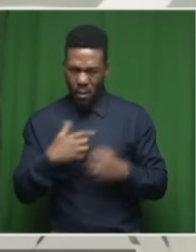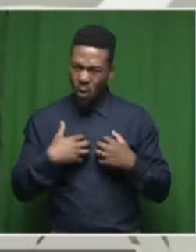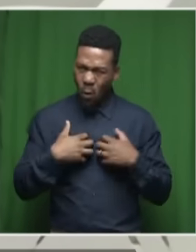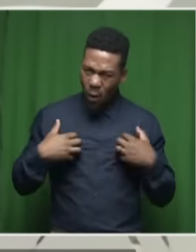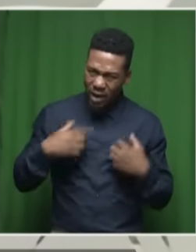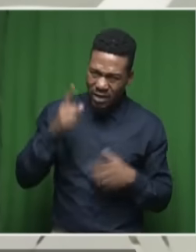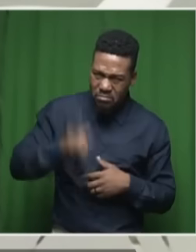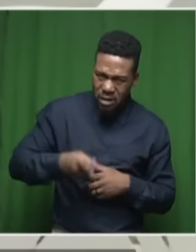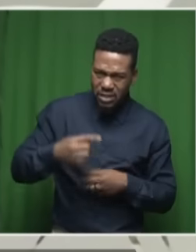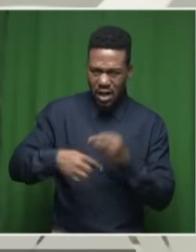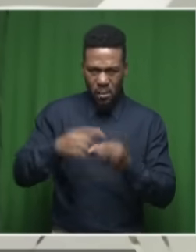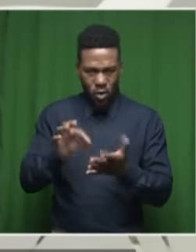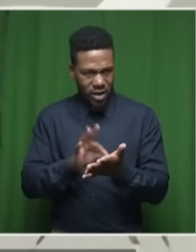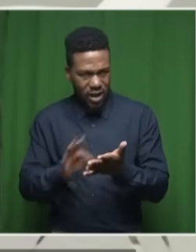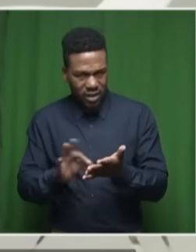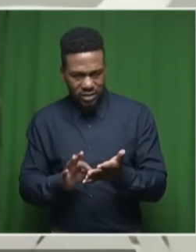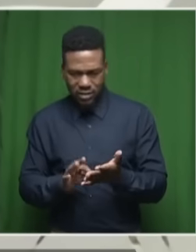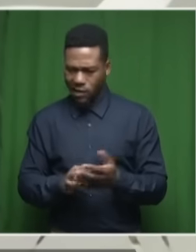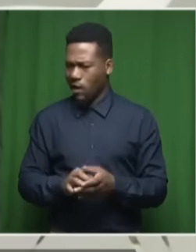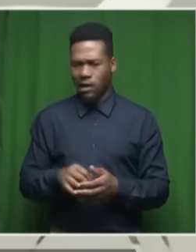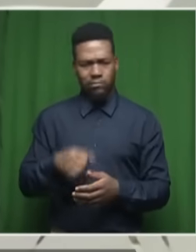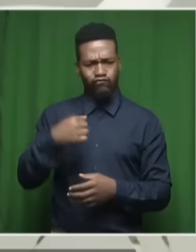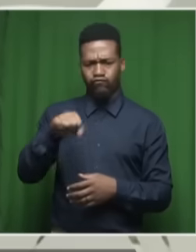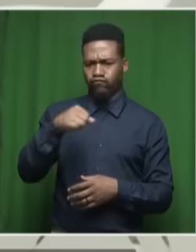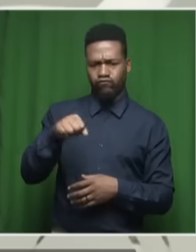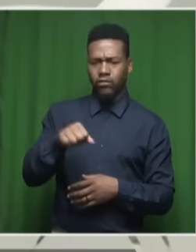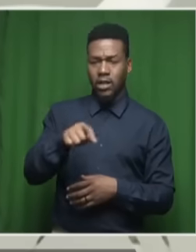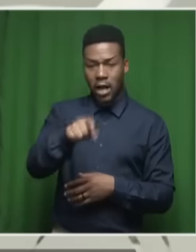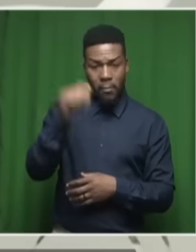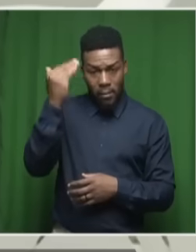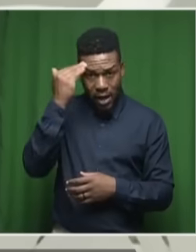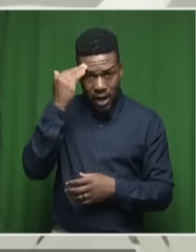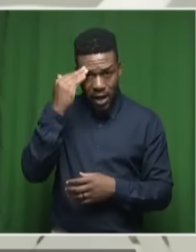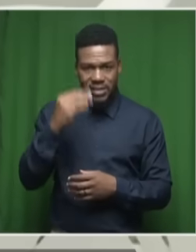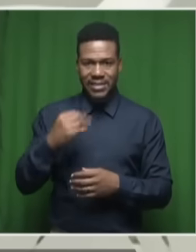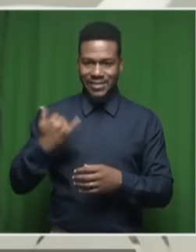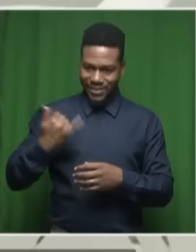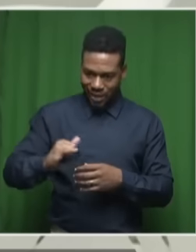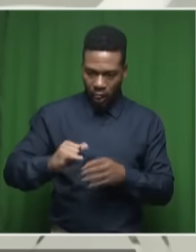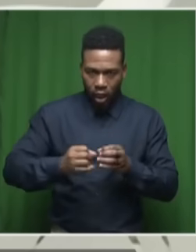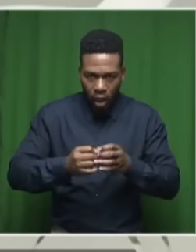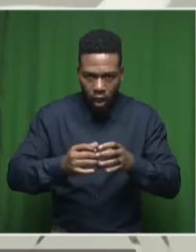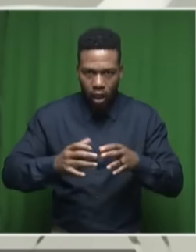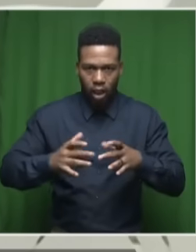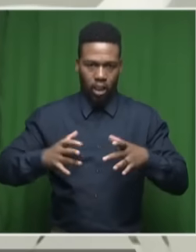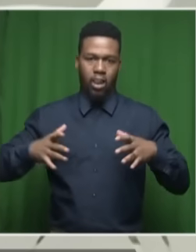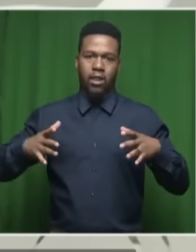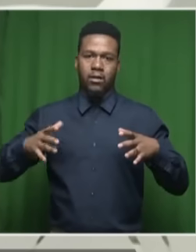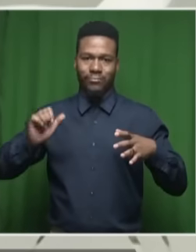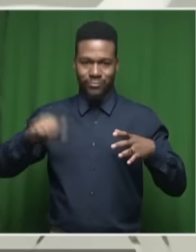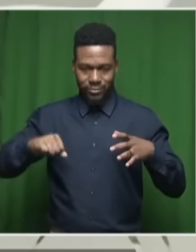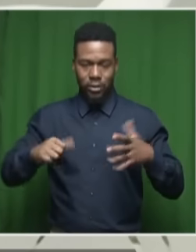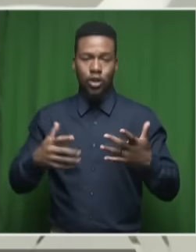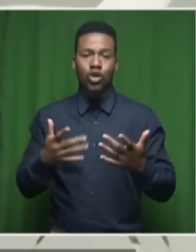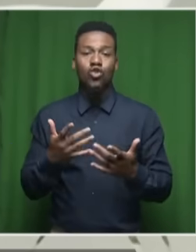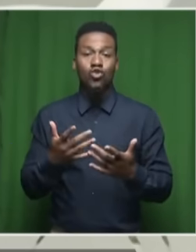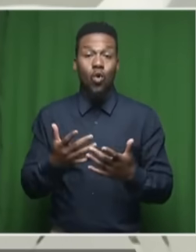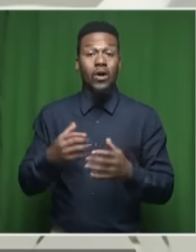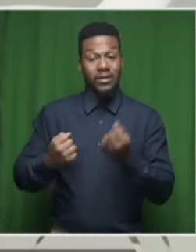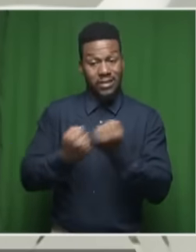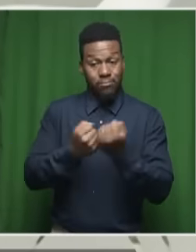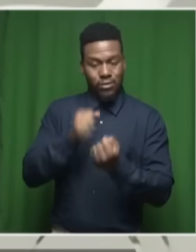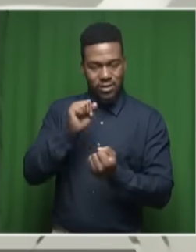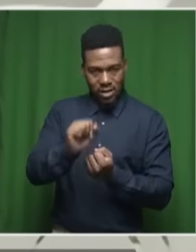these elections, because they know that they are a growing party and their support appears to be intact. At the same